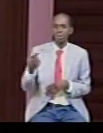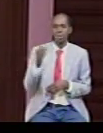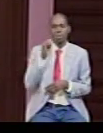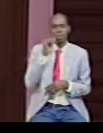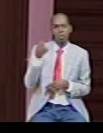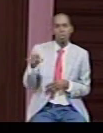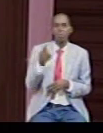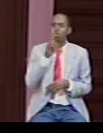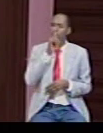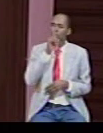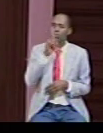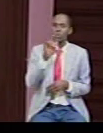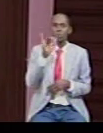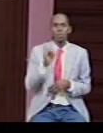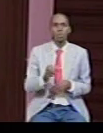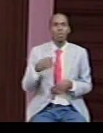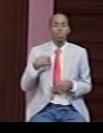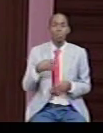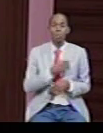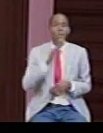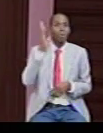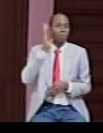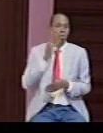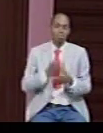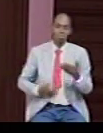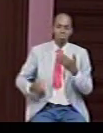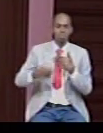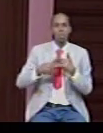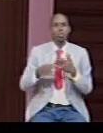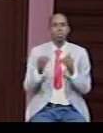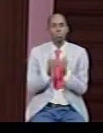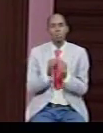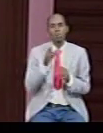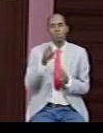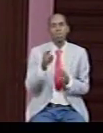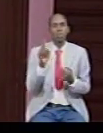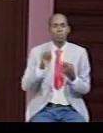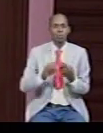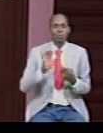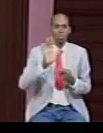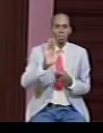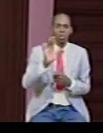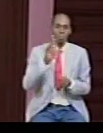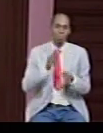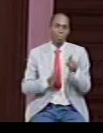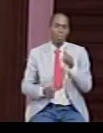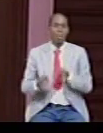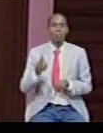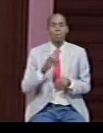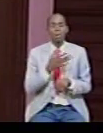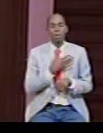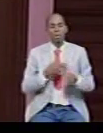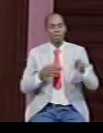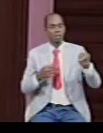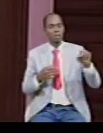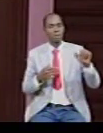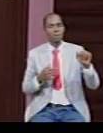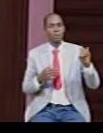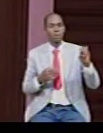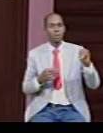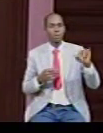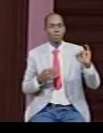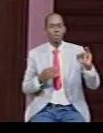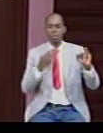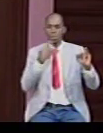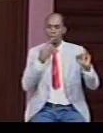surely we will return with thee unto thy people. And Naomi said, turn